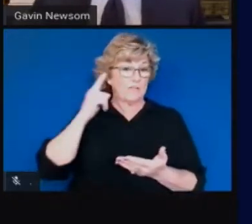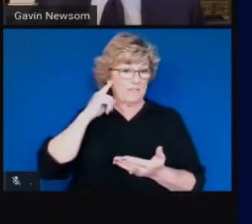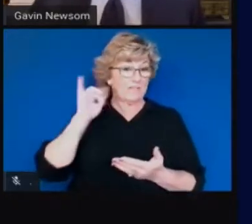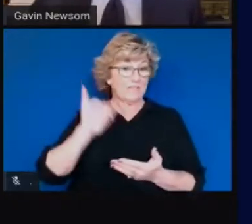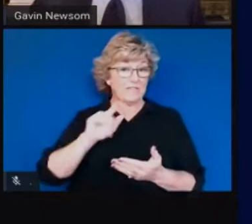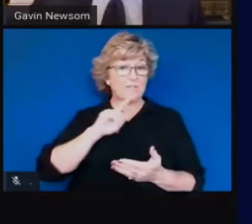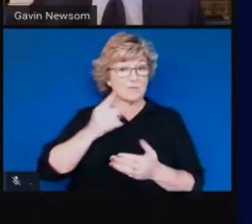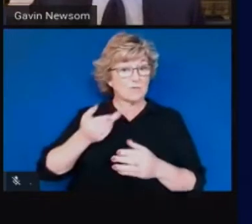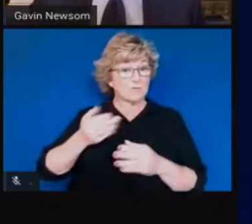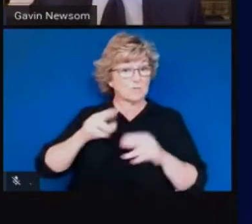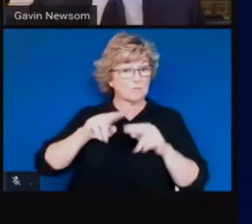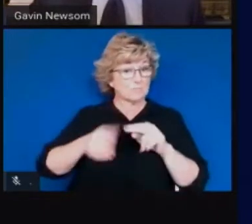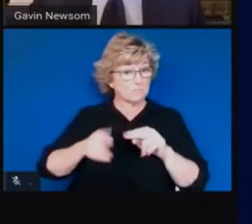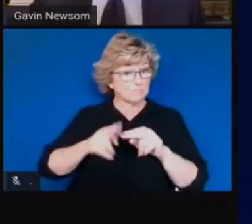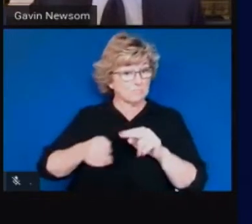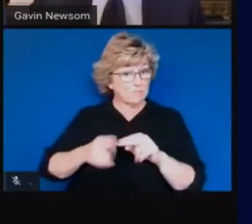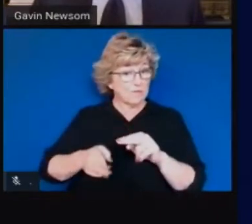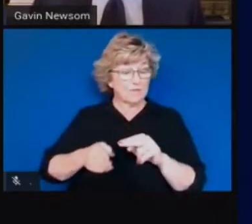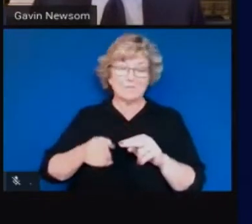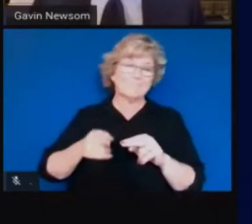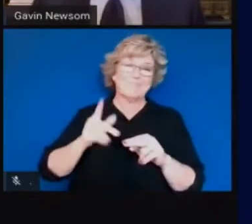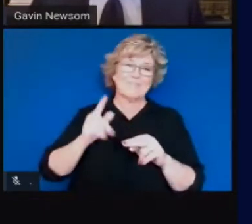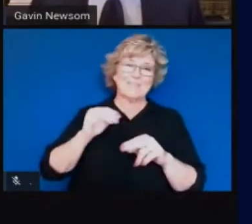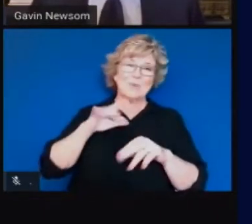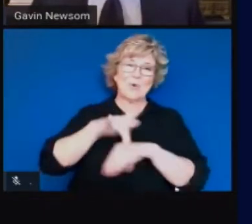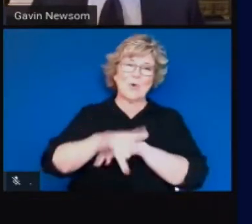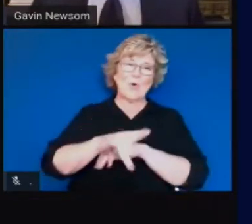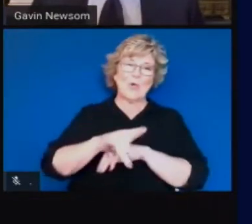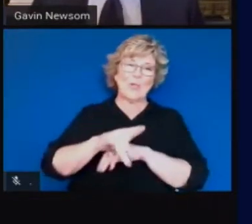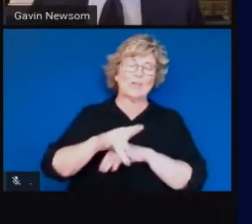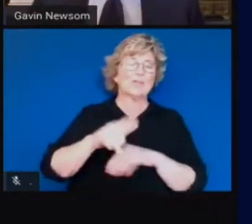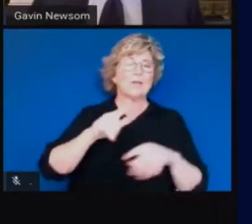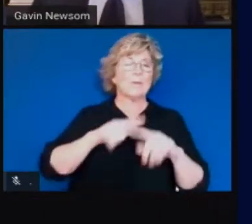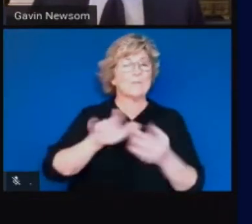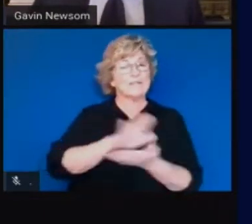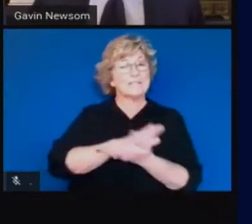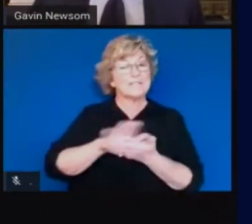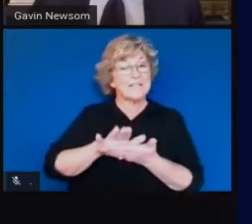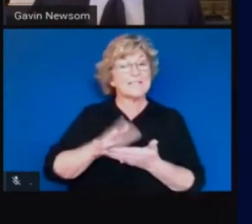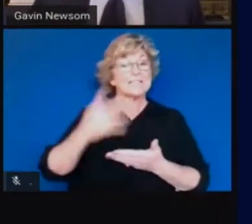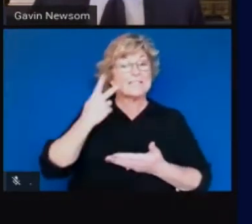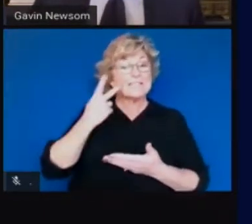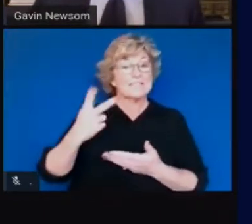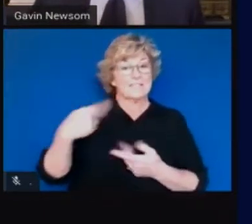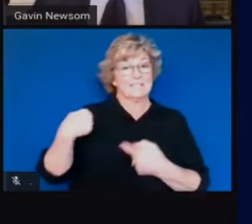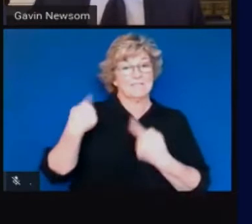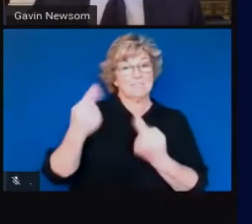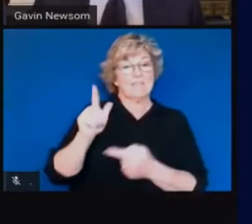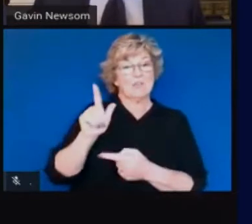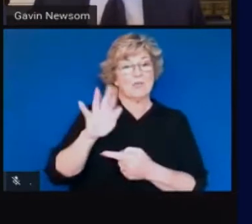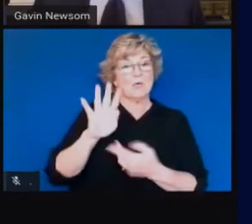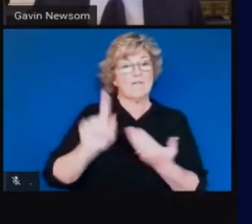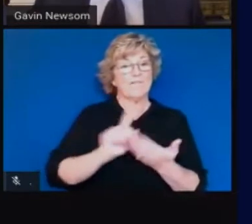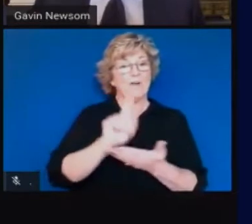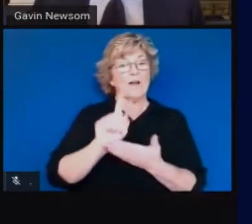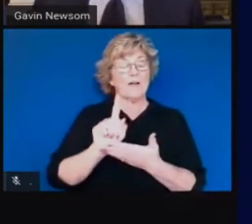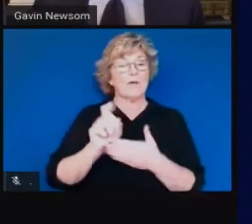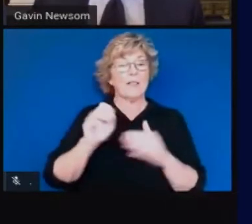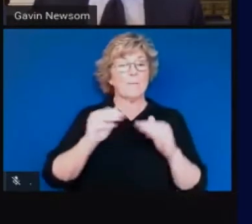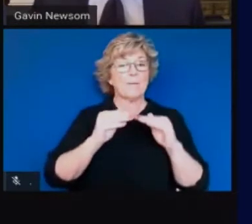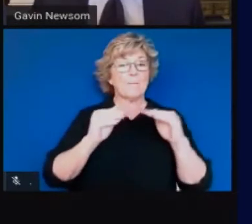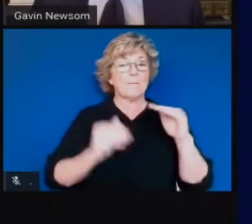indeed the case. Still too early to tell, but nonetheless, good to see the number the last 24 hours tracking a little bit